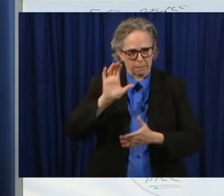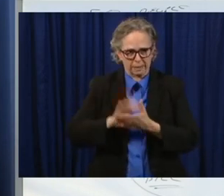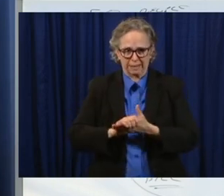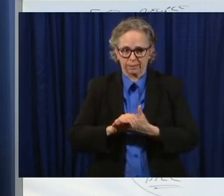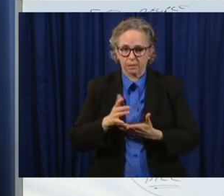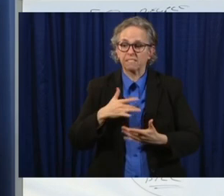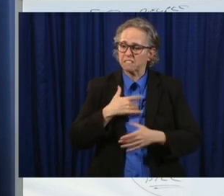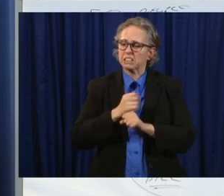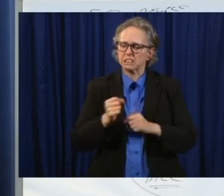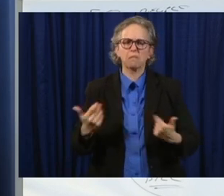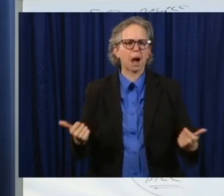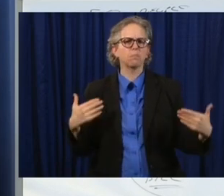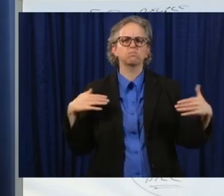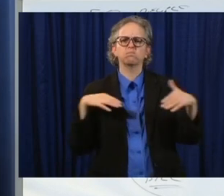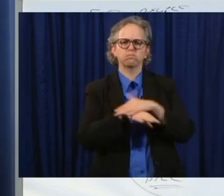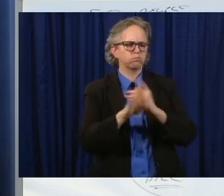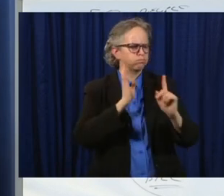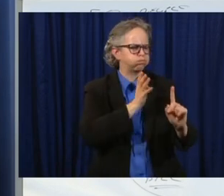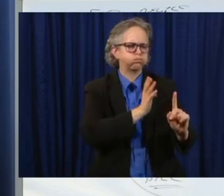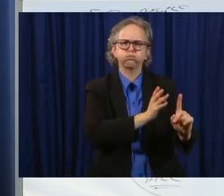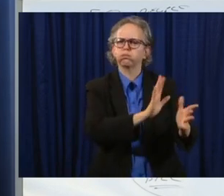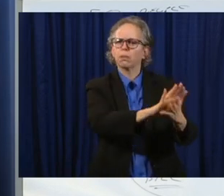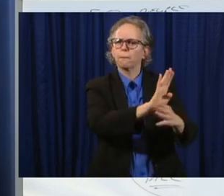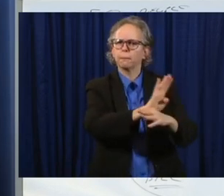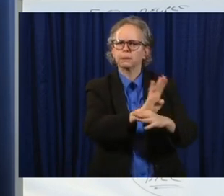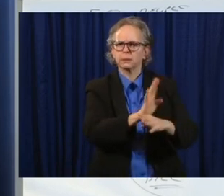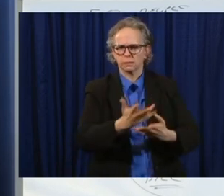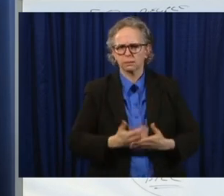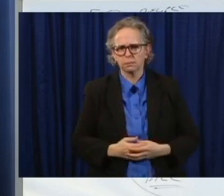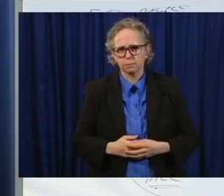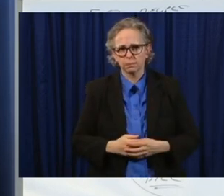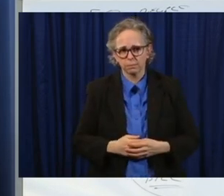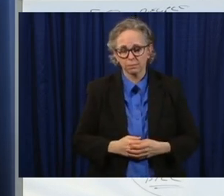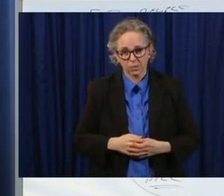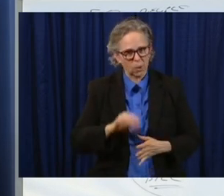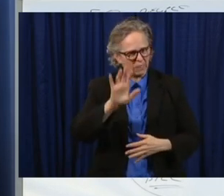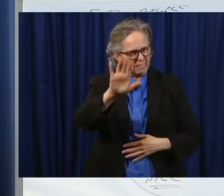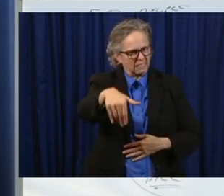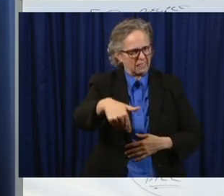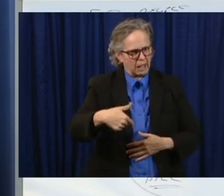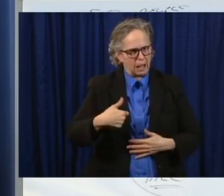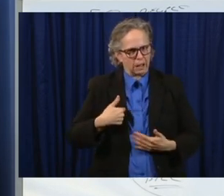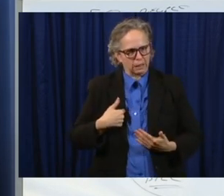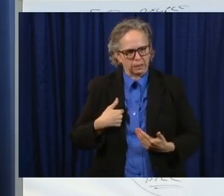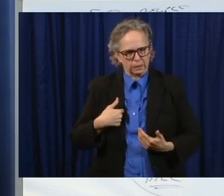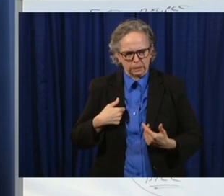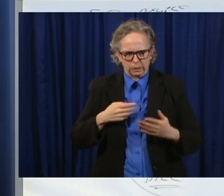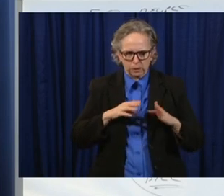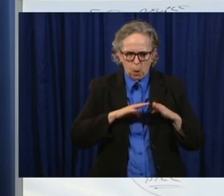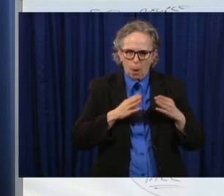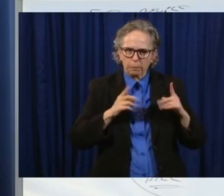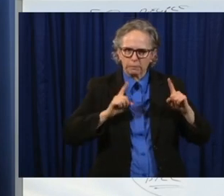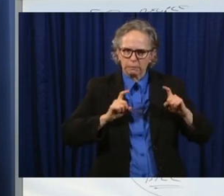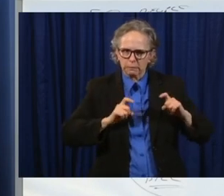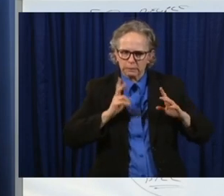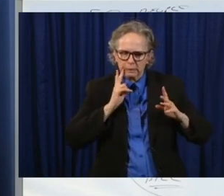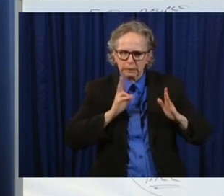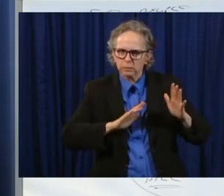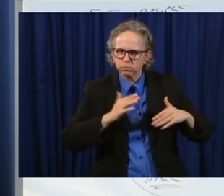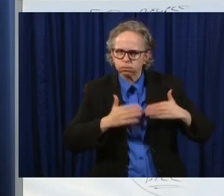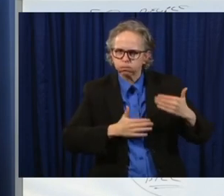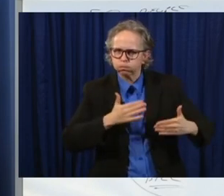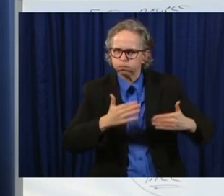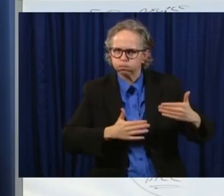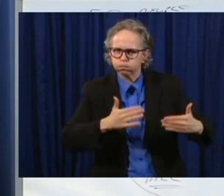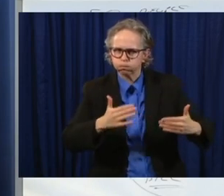of what we're trying to do is have the rollout of the businesses coming back with enough safeguards that